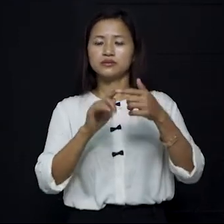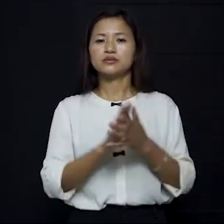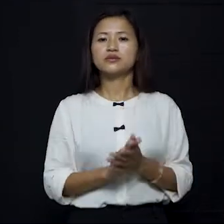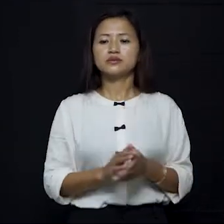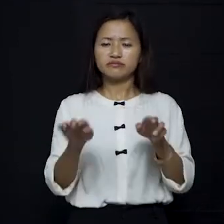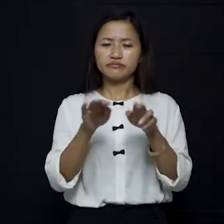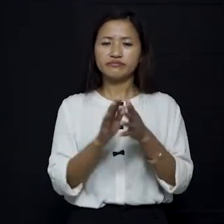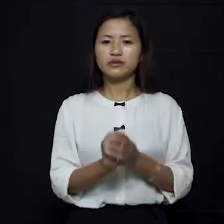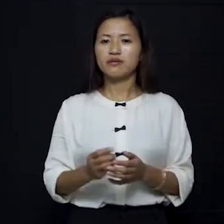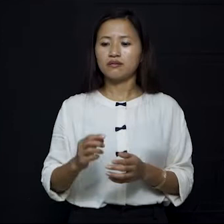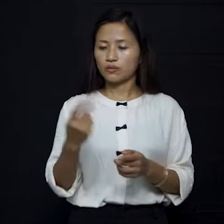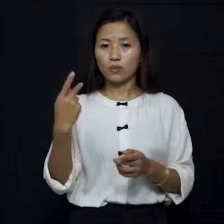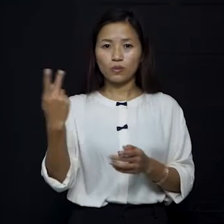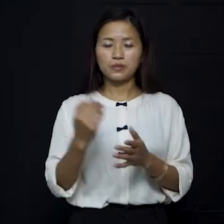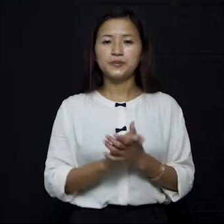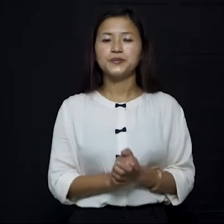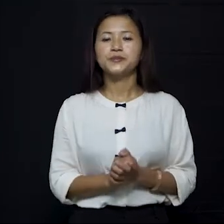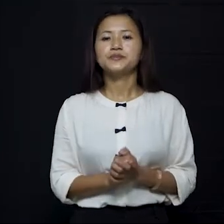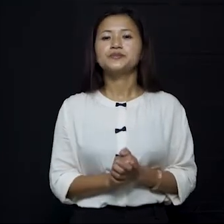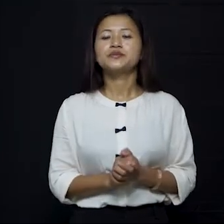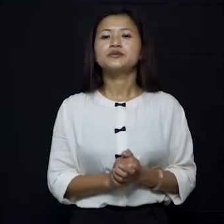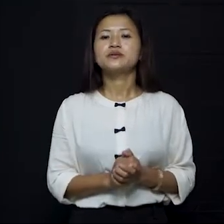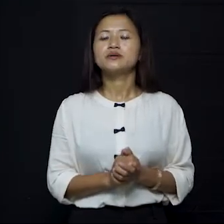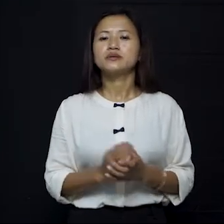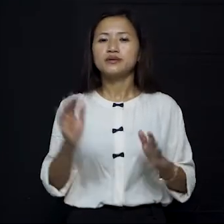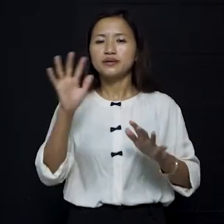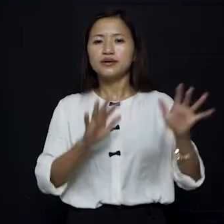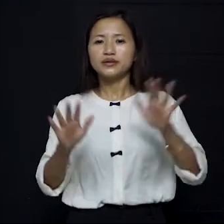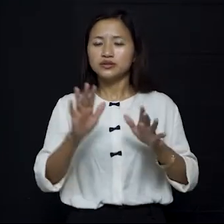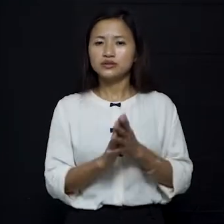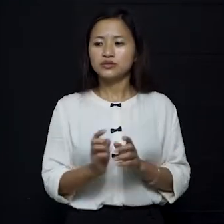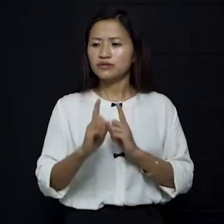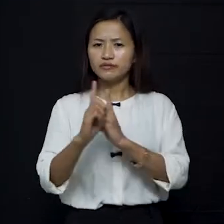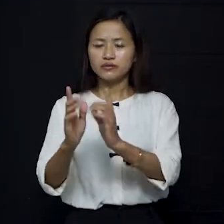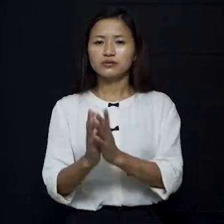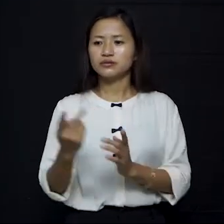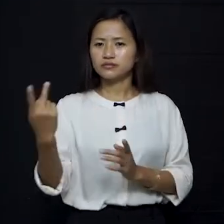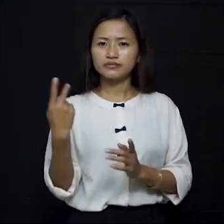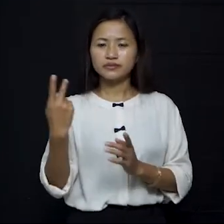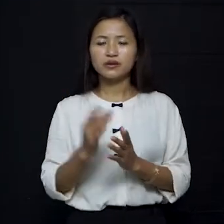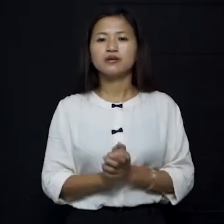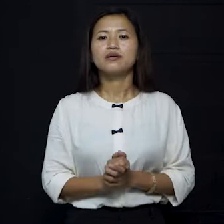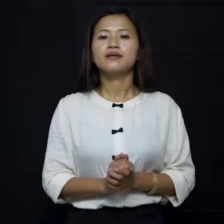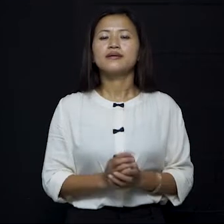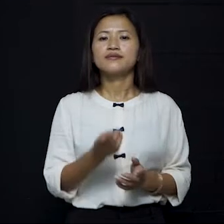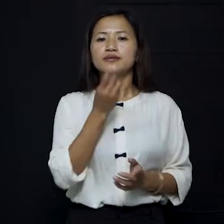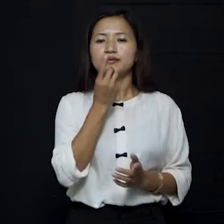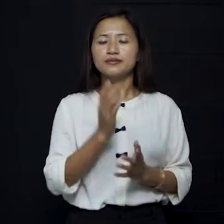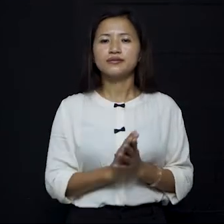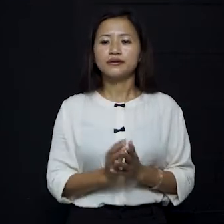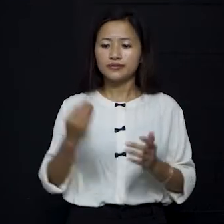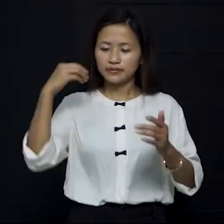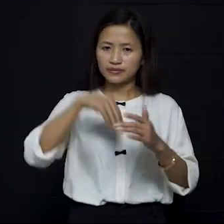other. I repeat, you can use the past tense when there are two actions following each other. Okay? Having dinner and she came in, right?